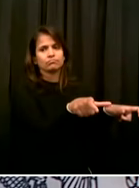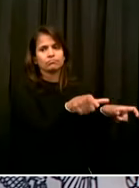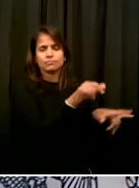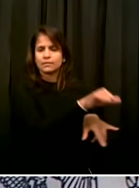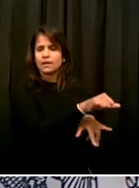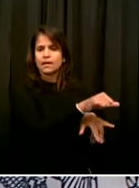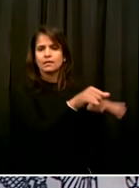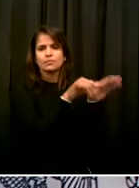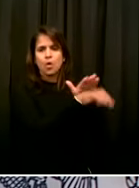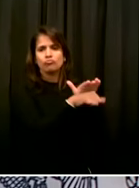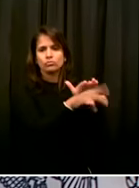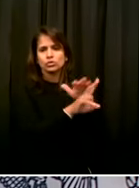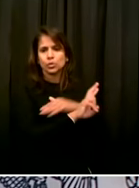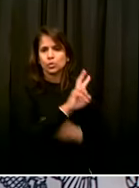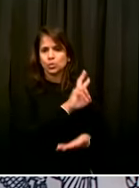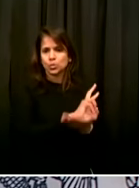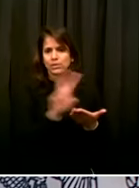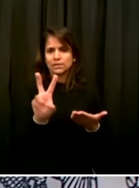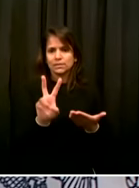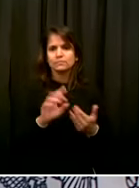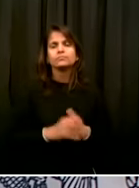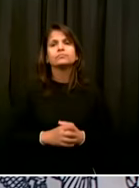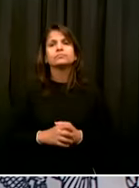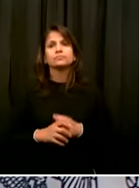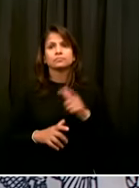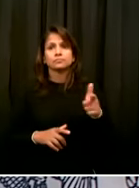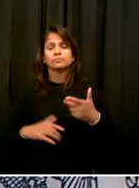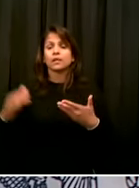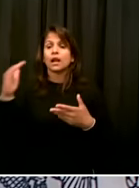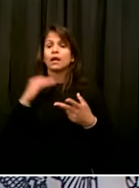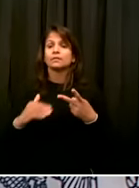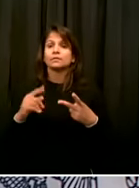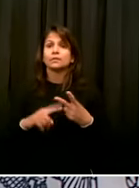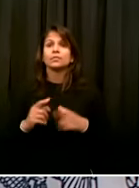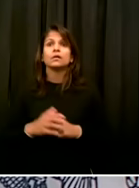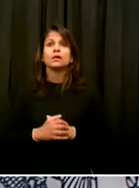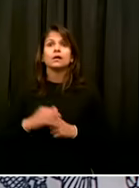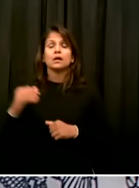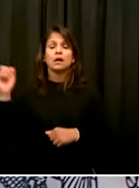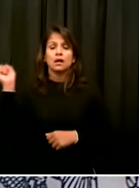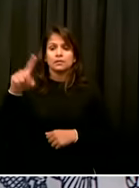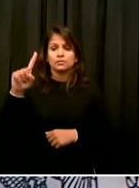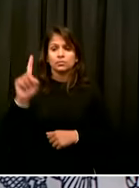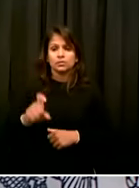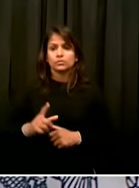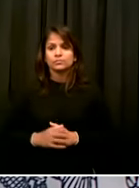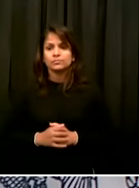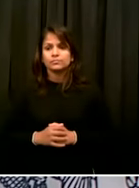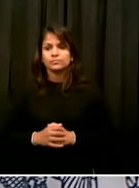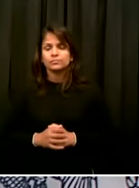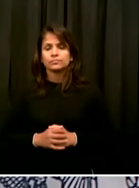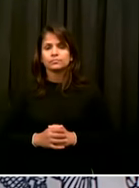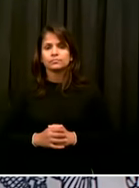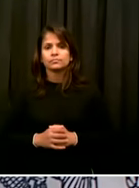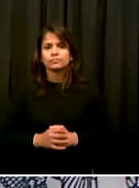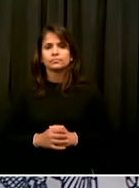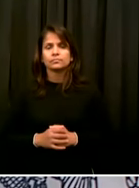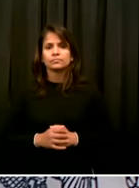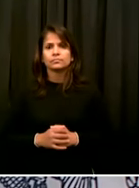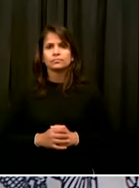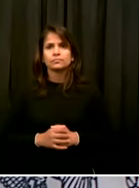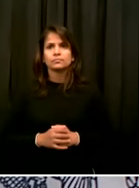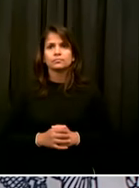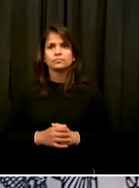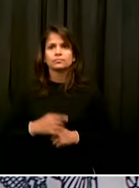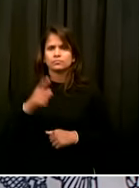equation, if you will, is really a lagging indicator. Why can't we see test results per zip code? Why can't